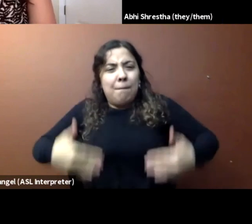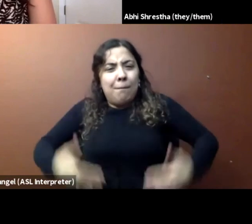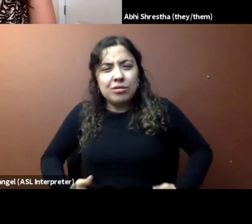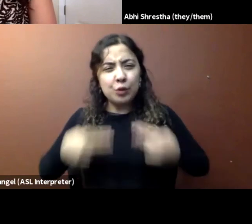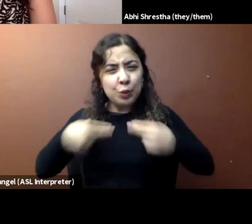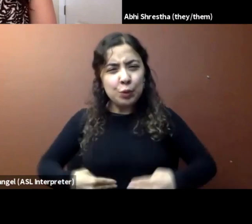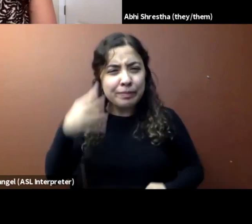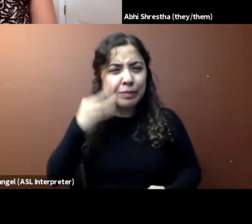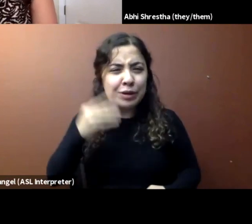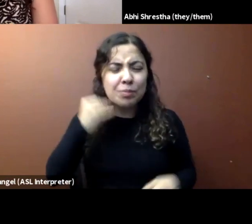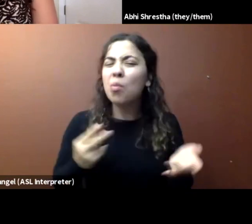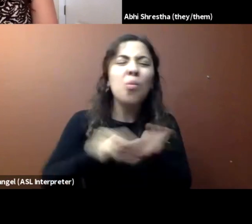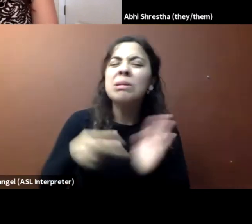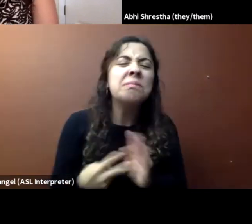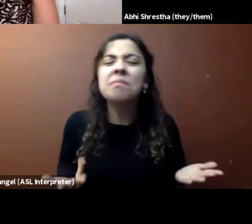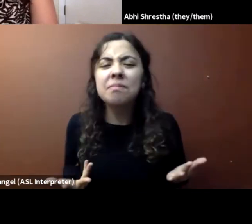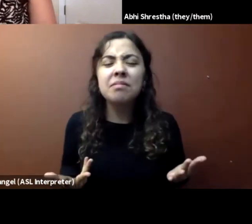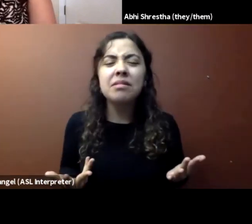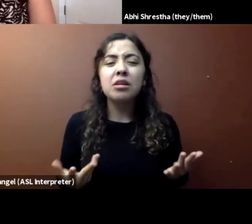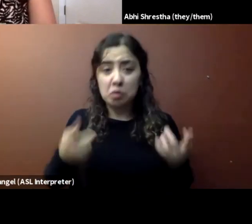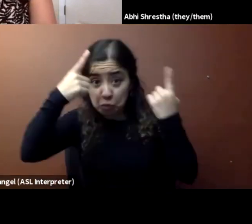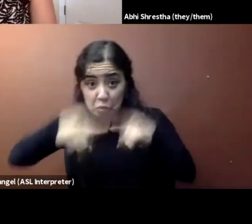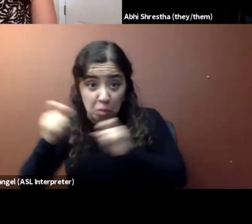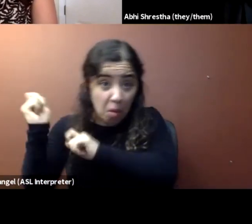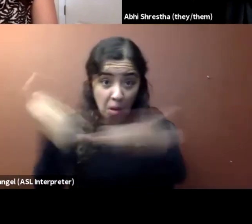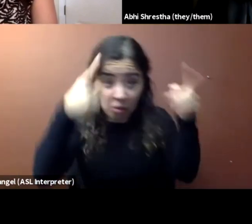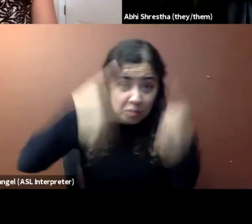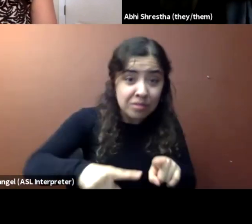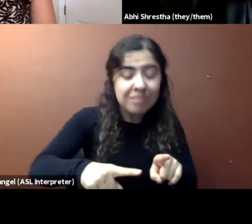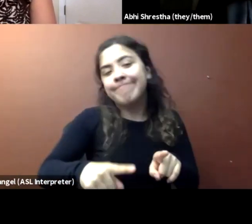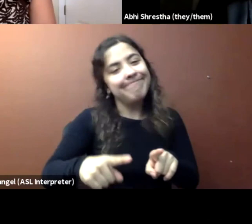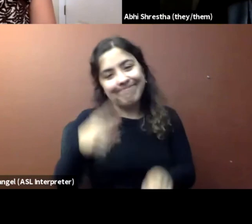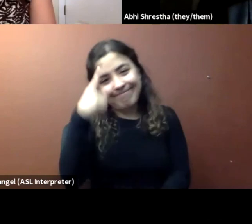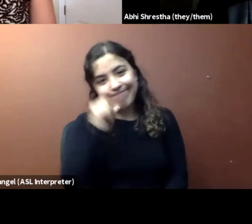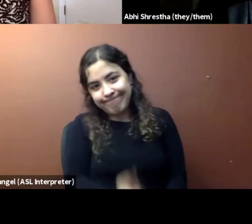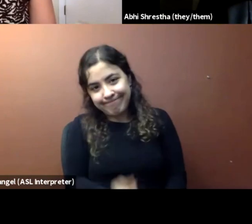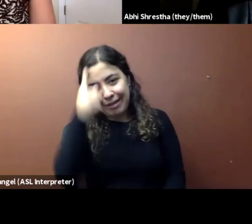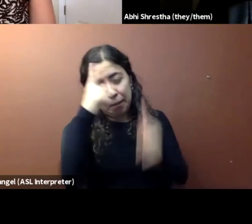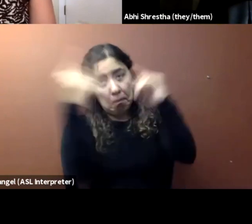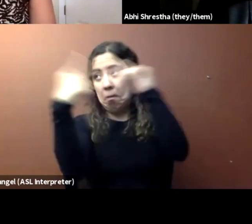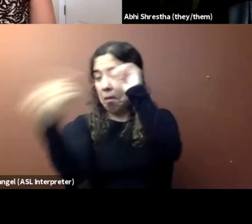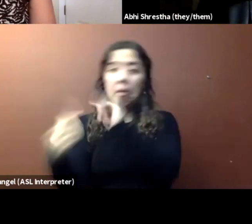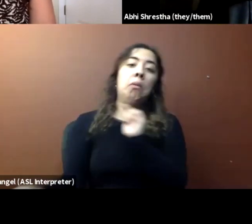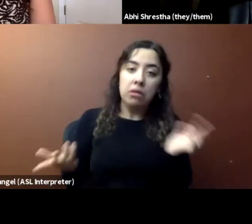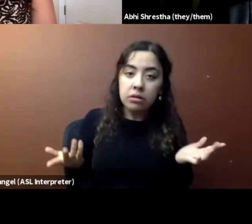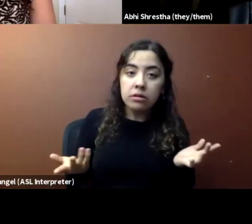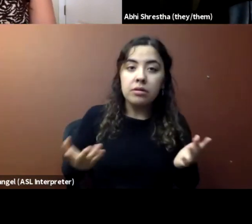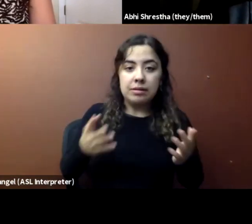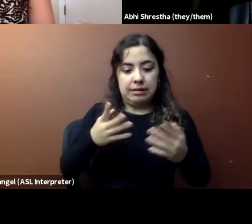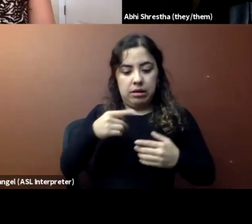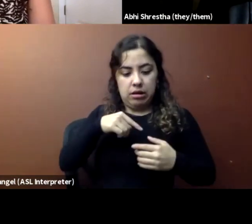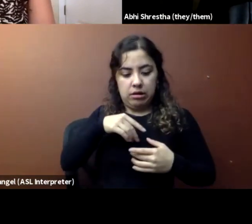we agree on that? And I don't think we all do. Especially, you know, people who are in power,